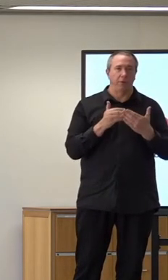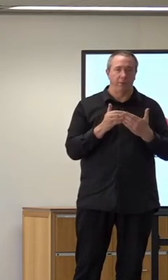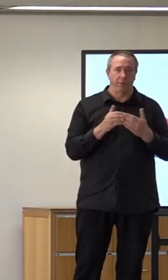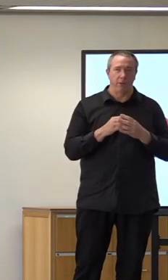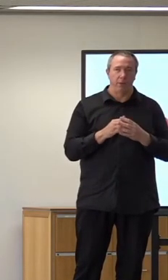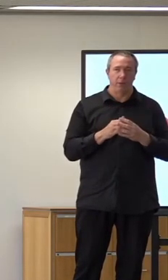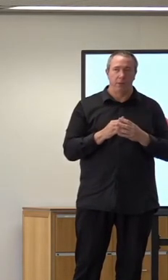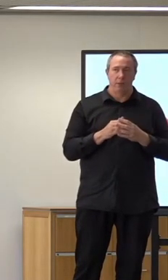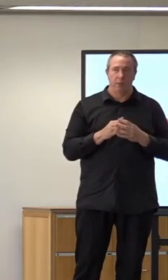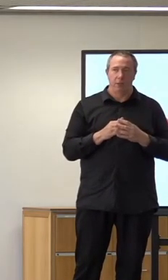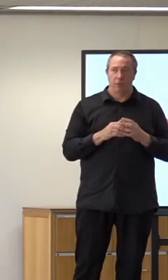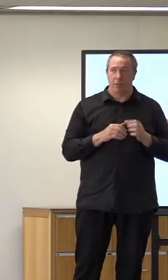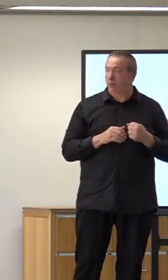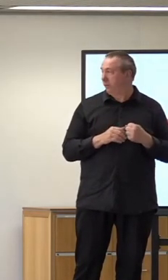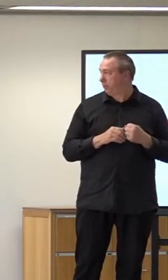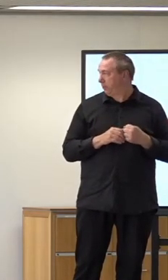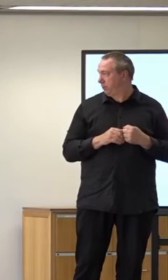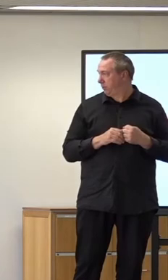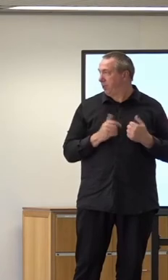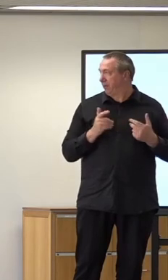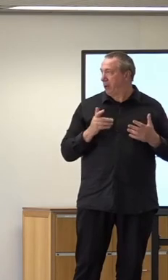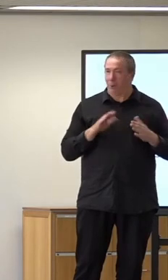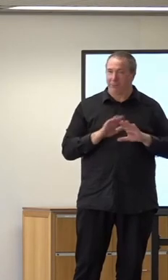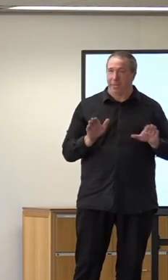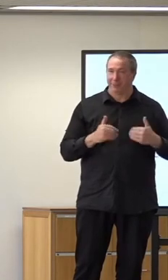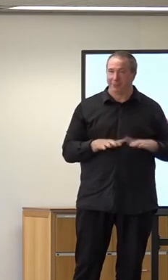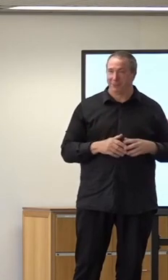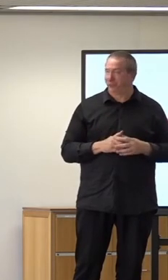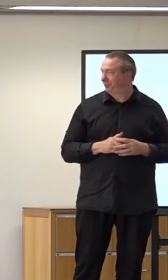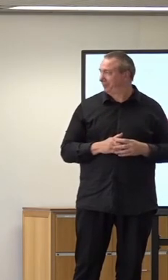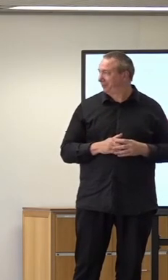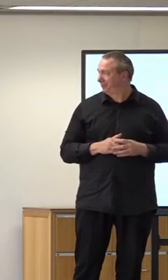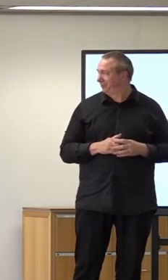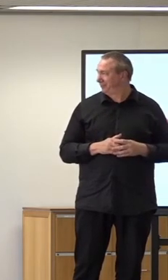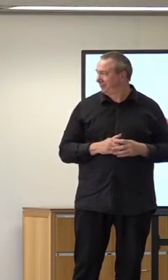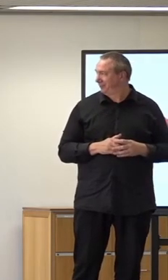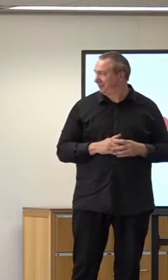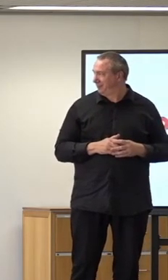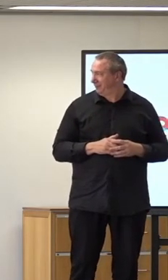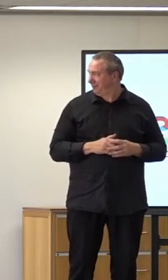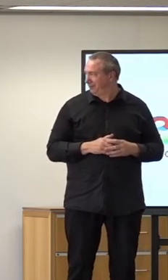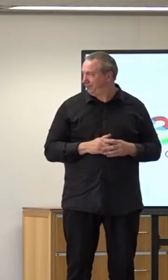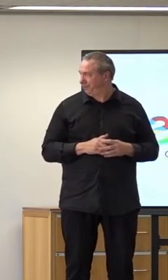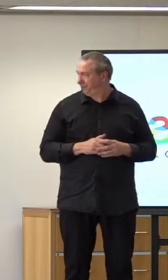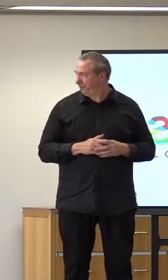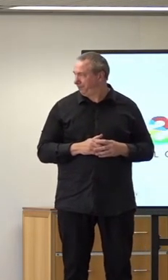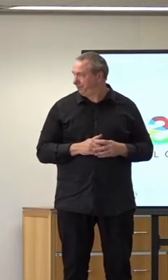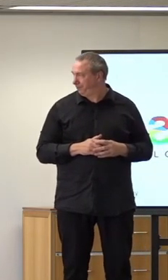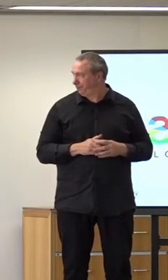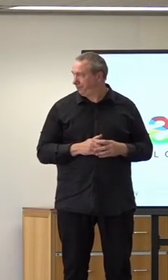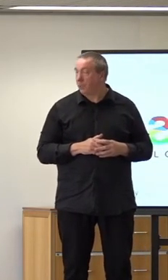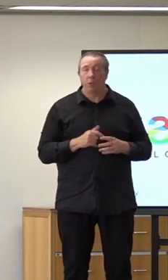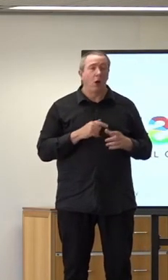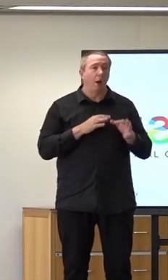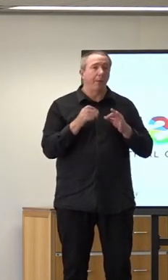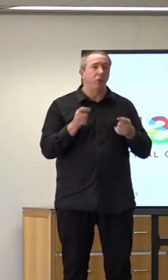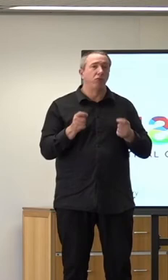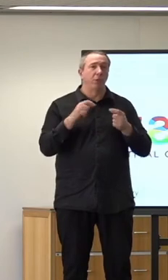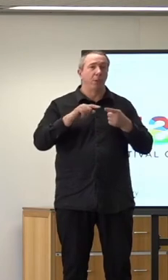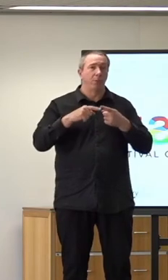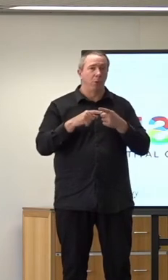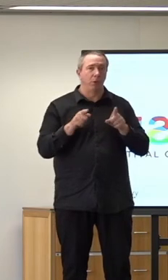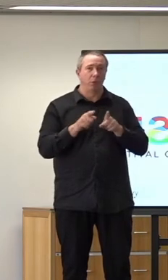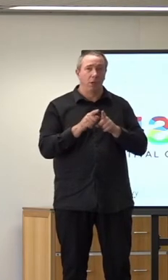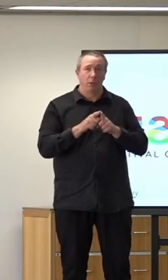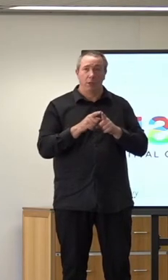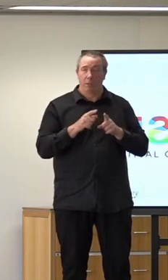I'm fine. Okay, I guess that's good. Jeremy, I've actually got something that I was going to raise, which will be in our segue to questions, if